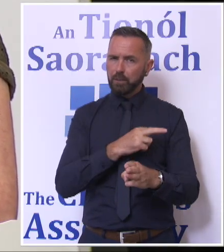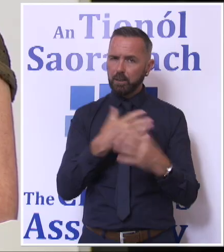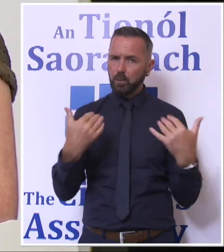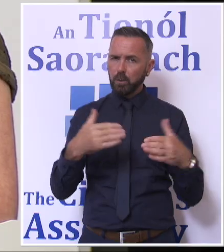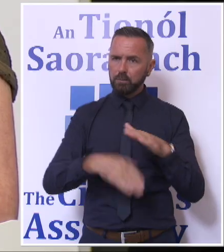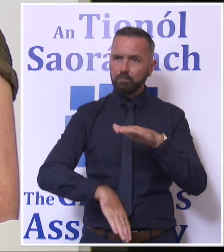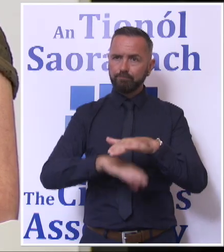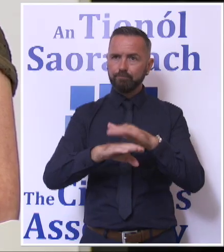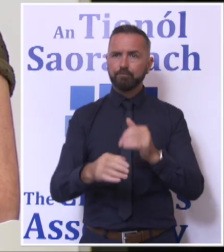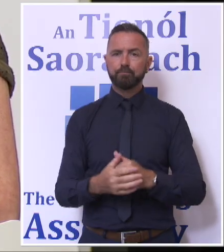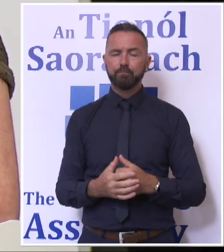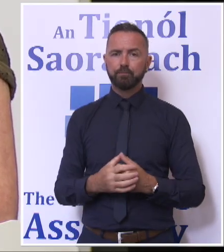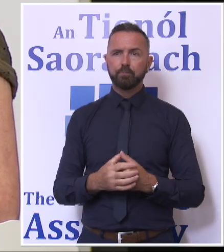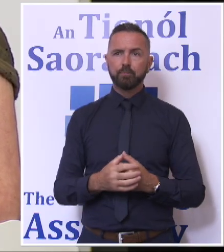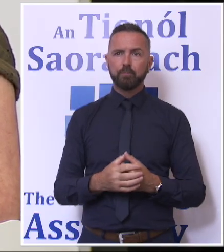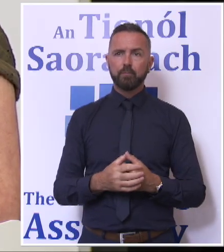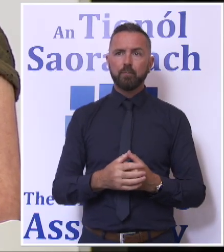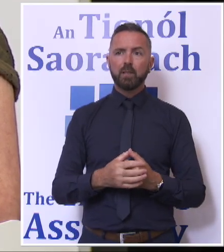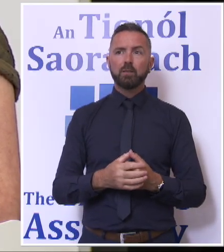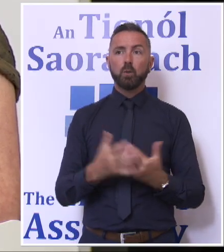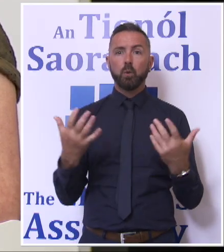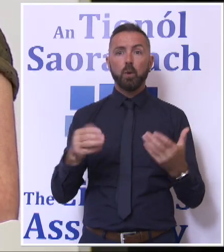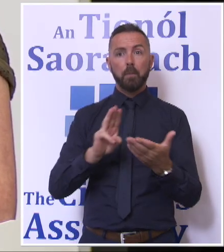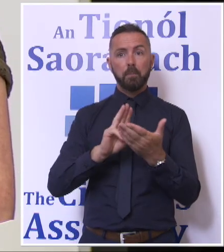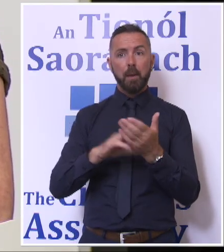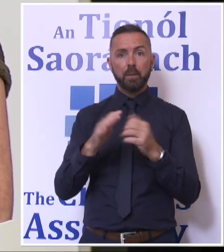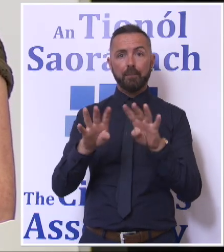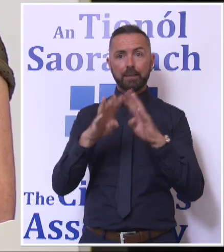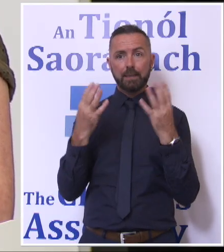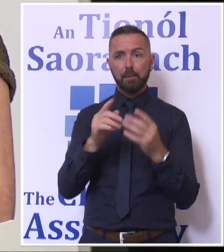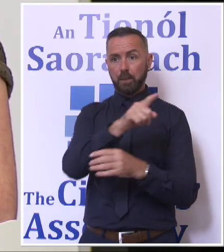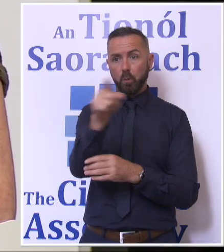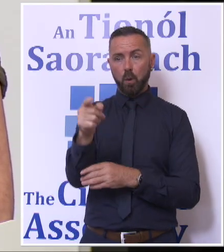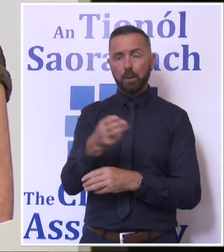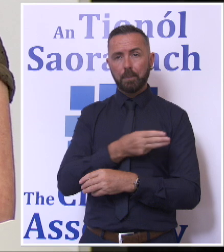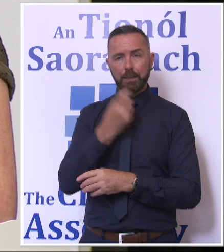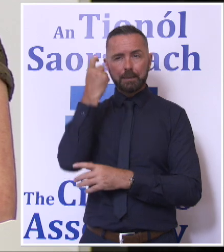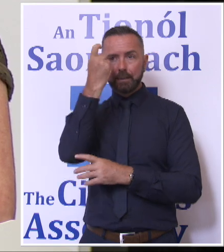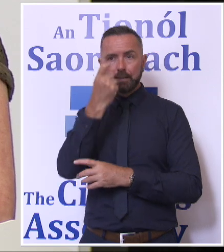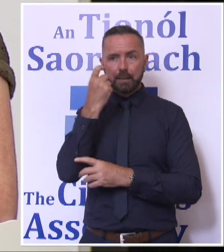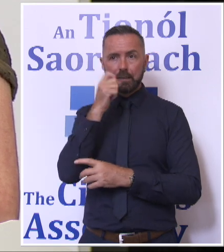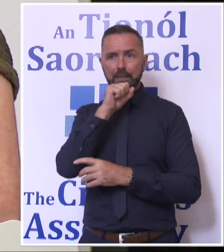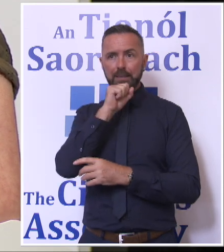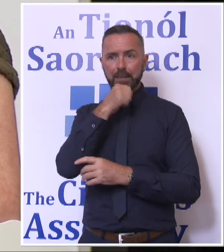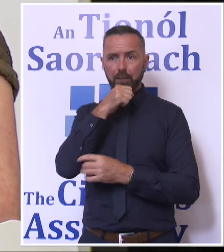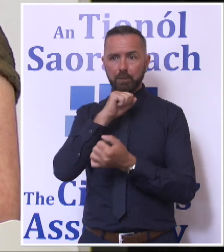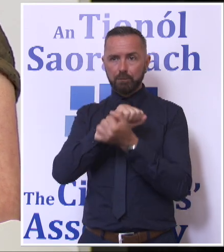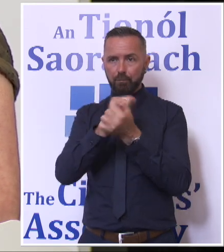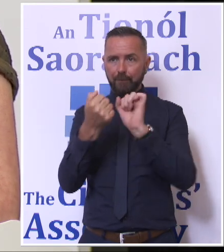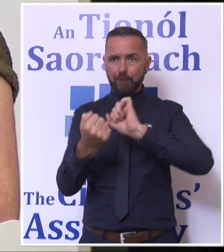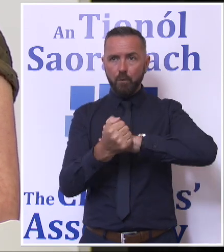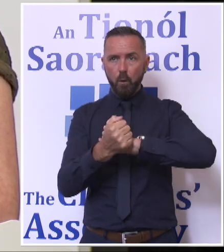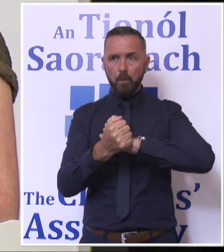are limited. So members of the Assembly, I please ask you to consider serious reform, to remove